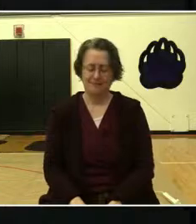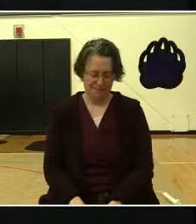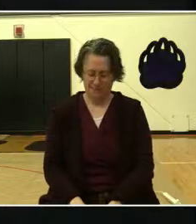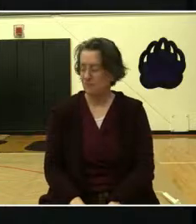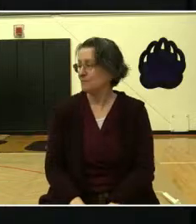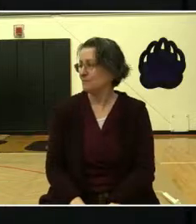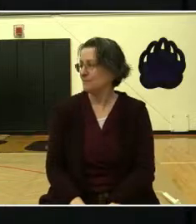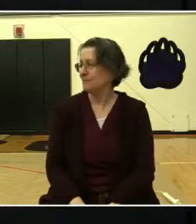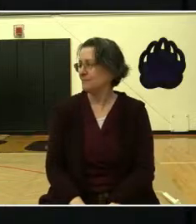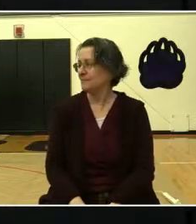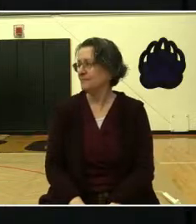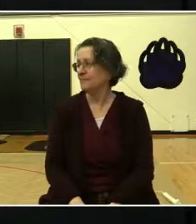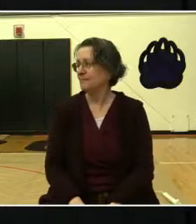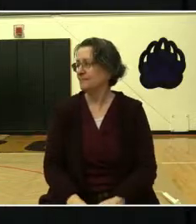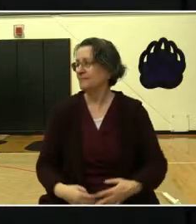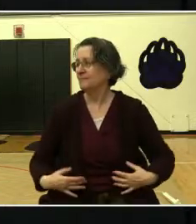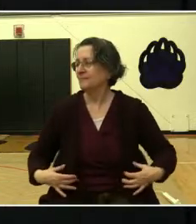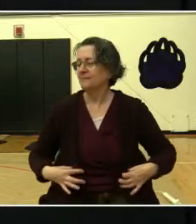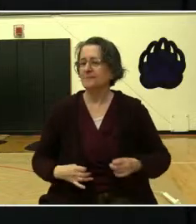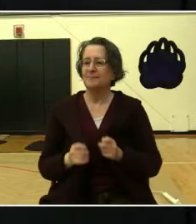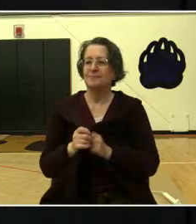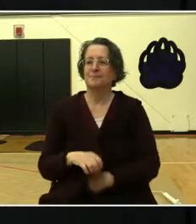discussion over